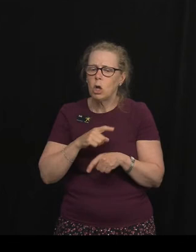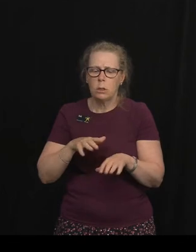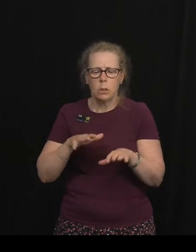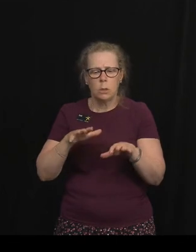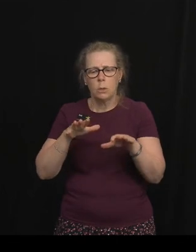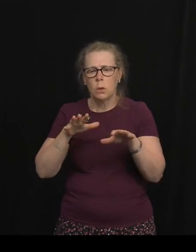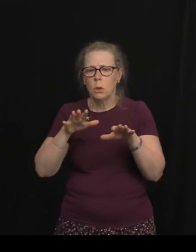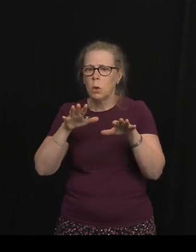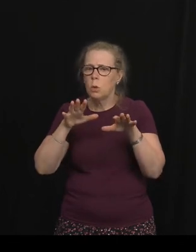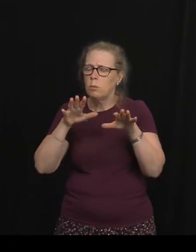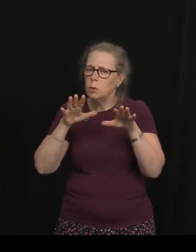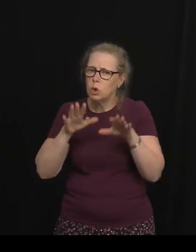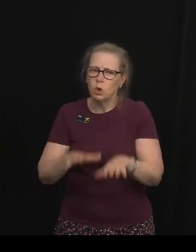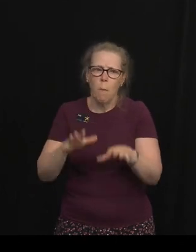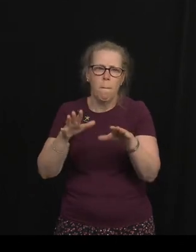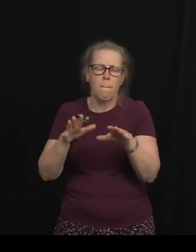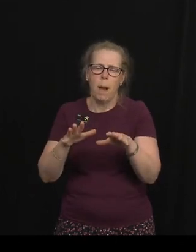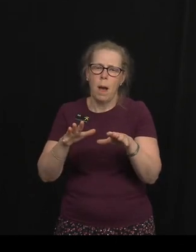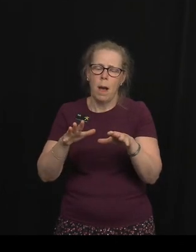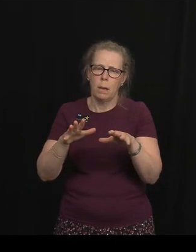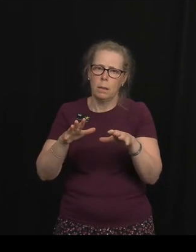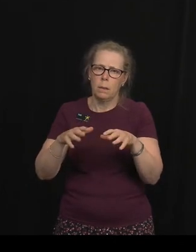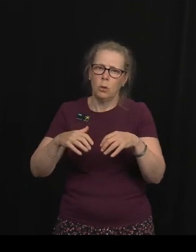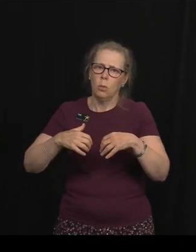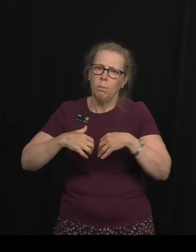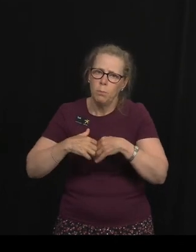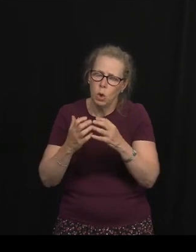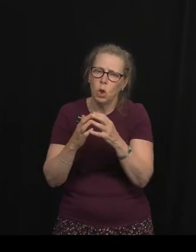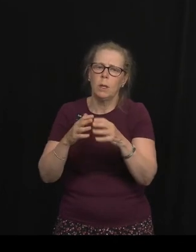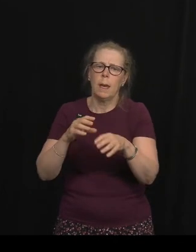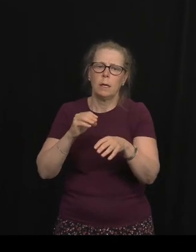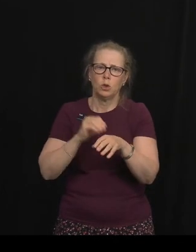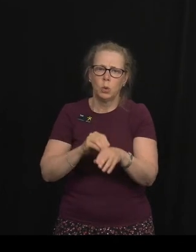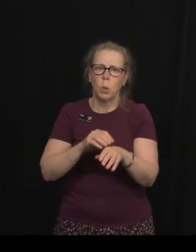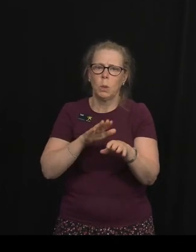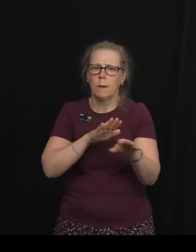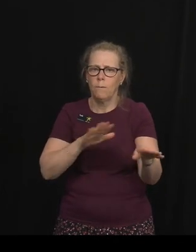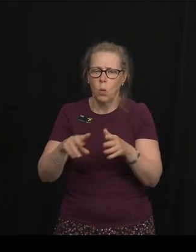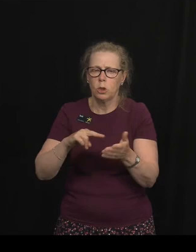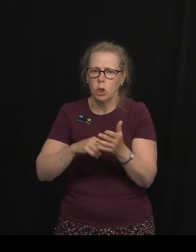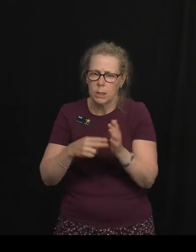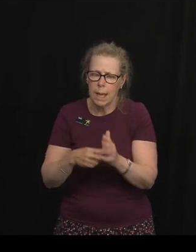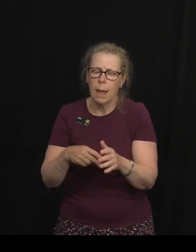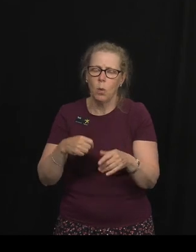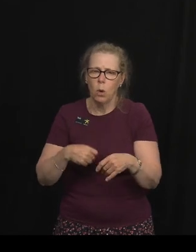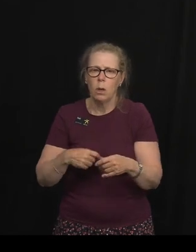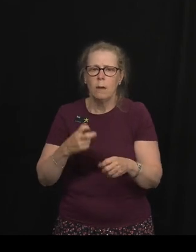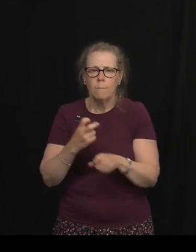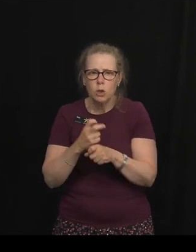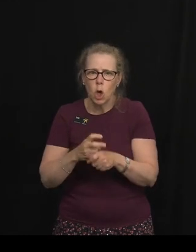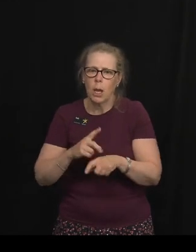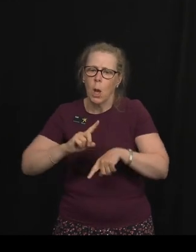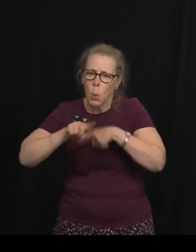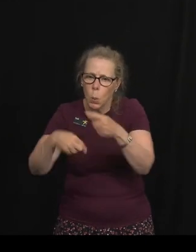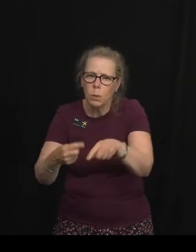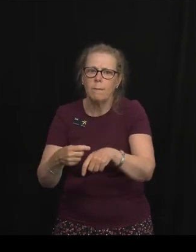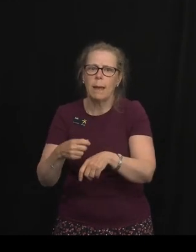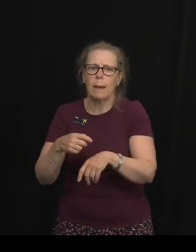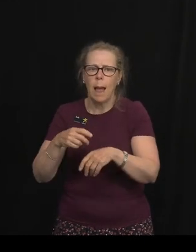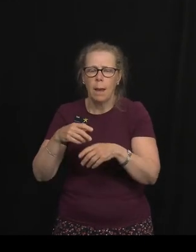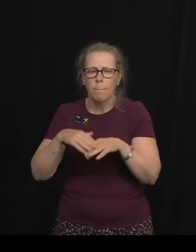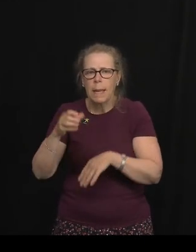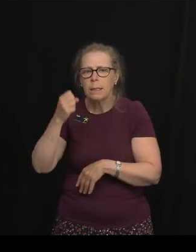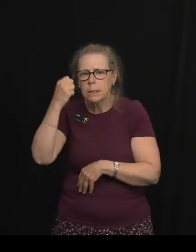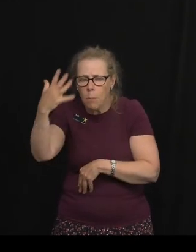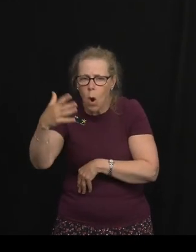build primary healthcare systems or develop faster and smarter vaccines and learn, is it lockdown or